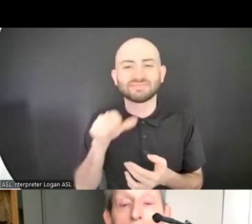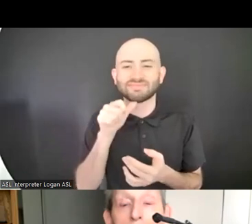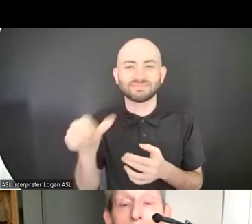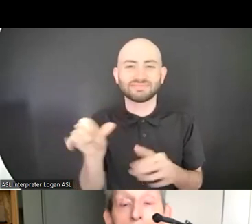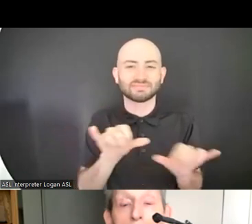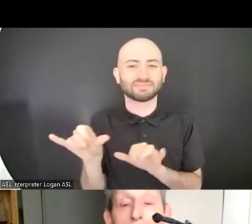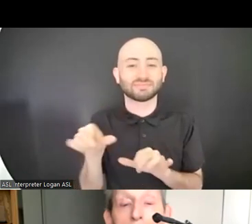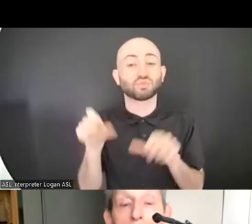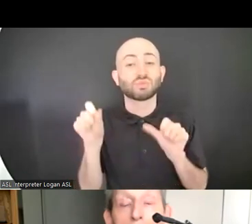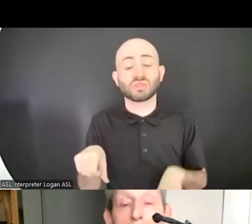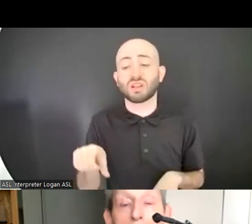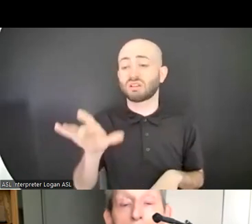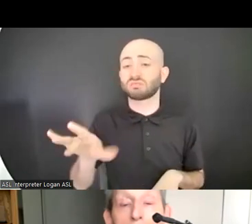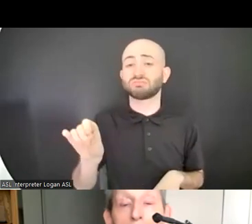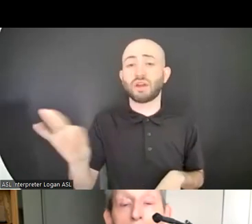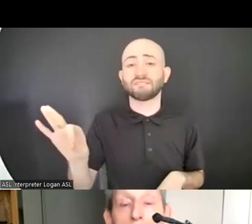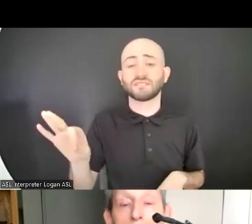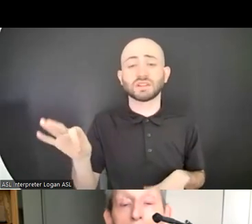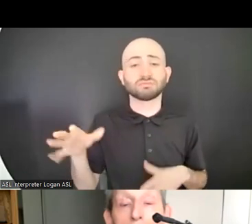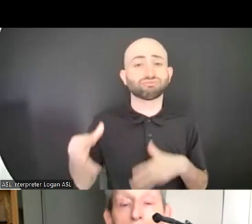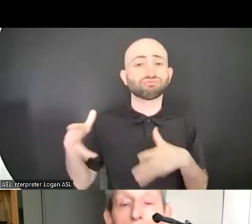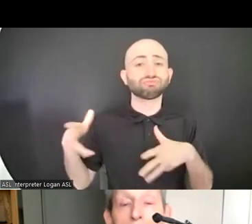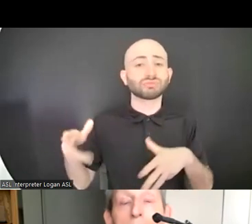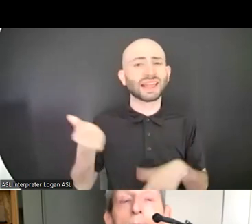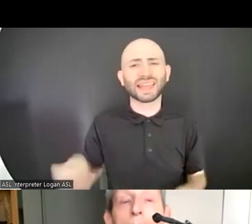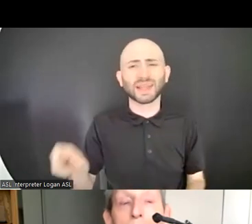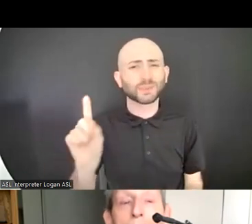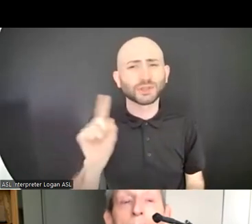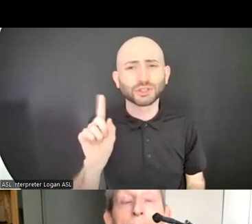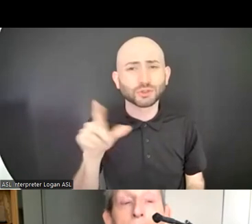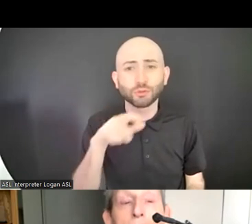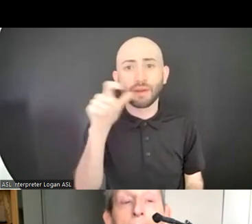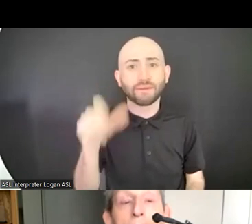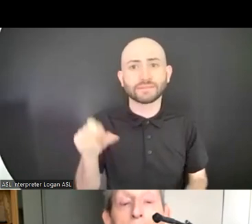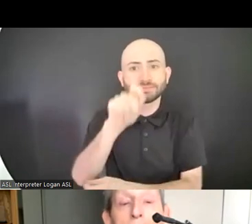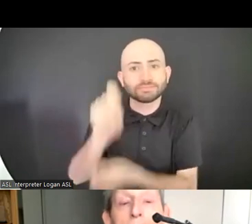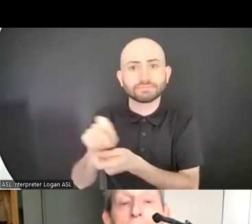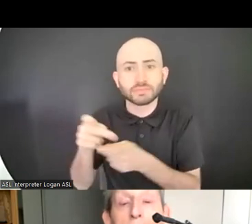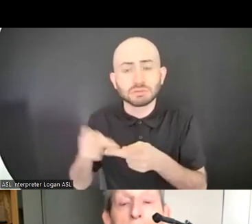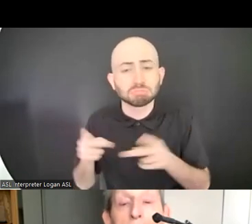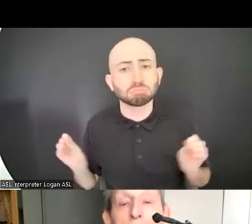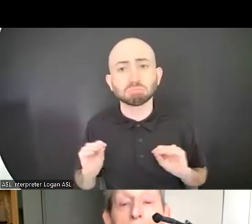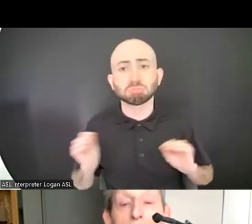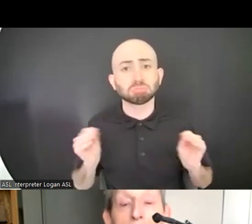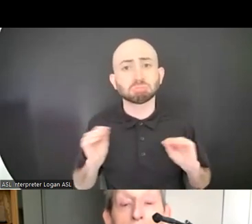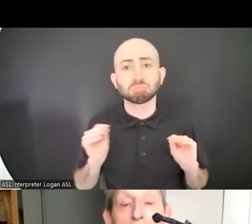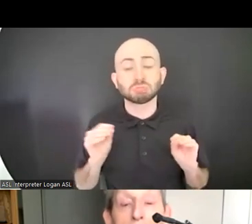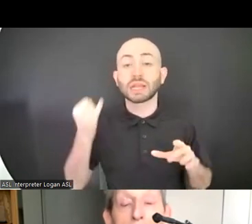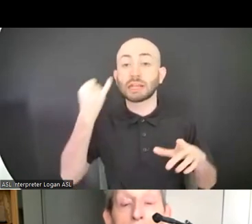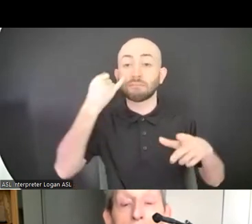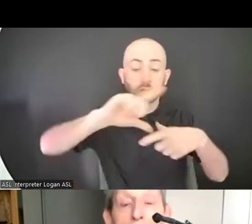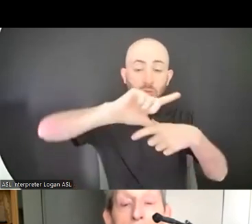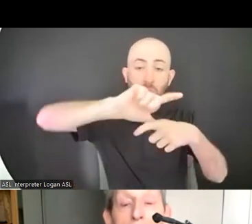and stop getting charged but leave it anywhere you want to leave it as long as it's in like the vicinity that the